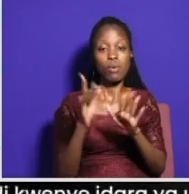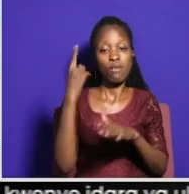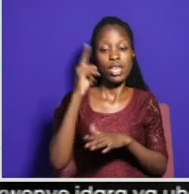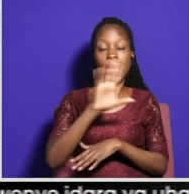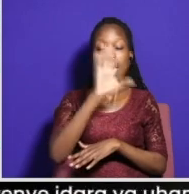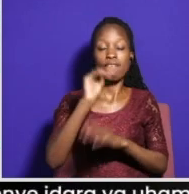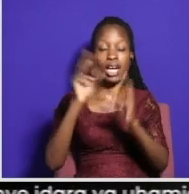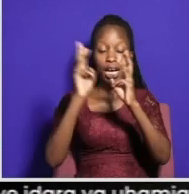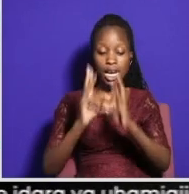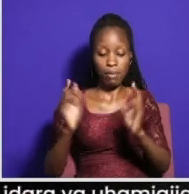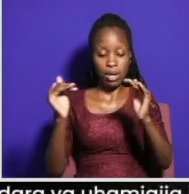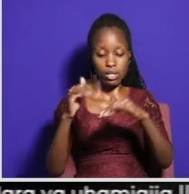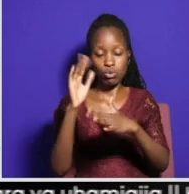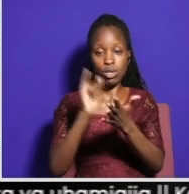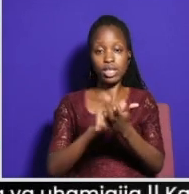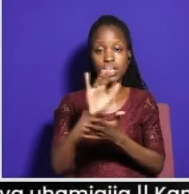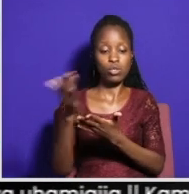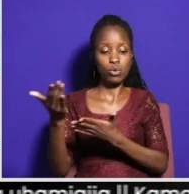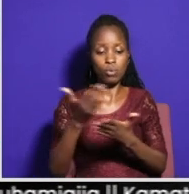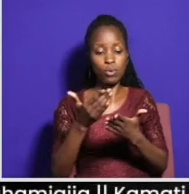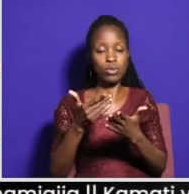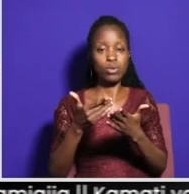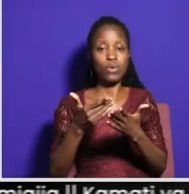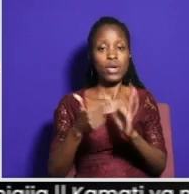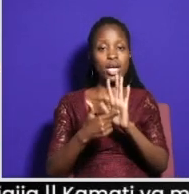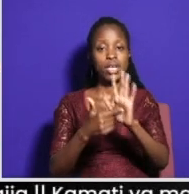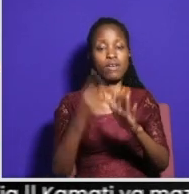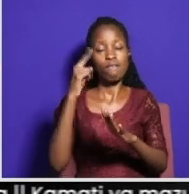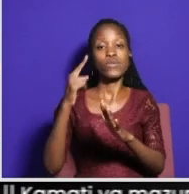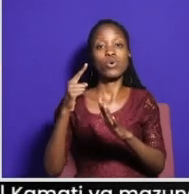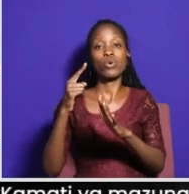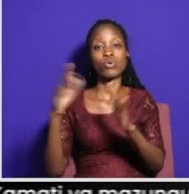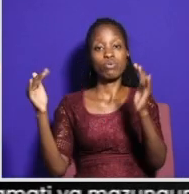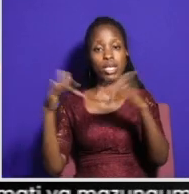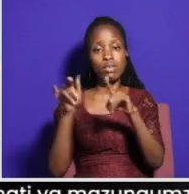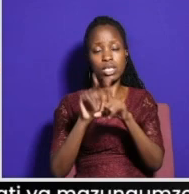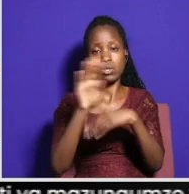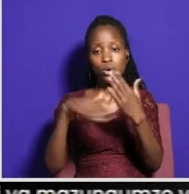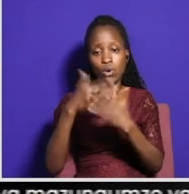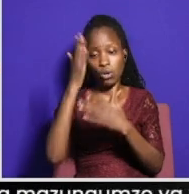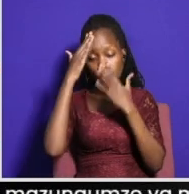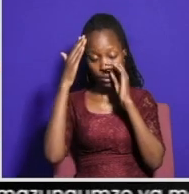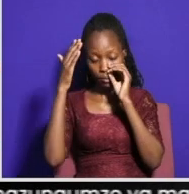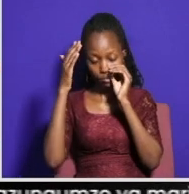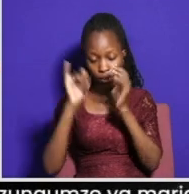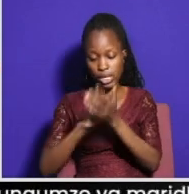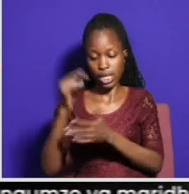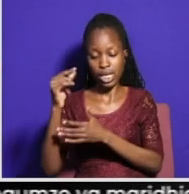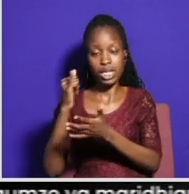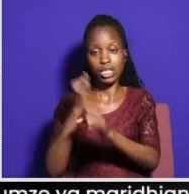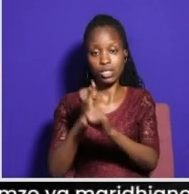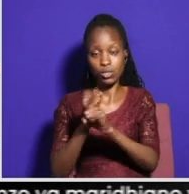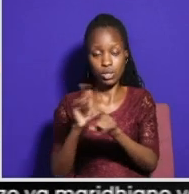Summit, so that you set the tempo for this summit. You are all aware that green jobs will not